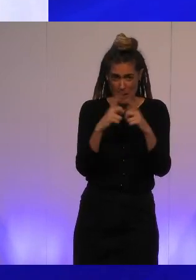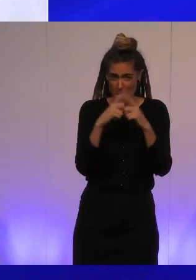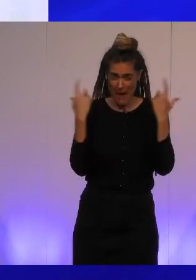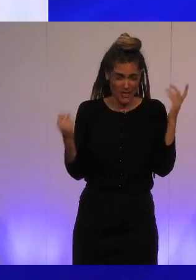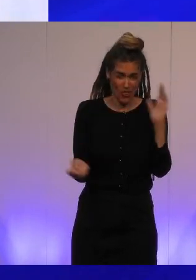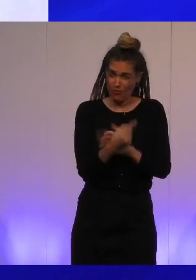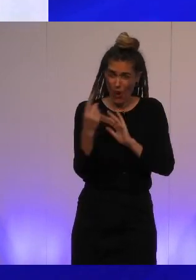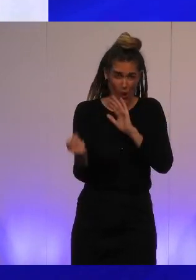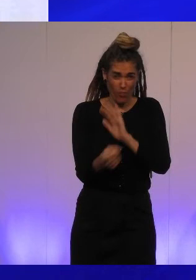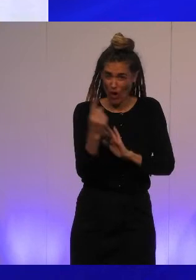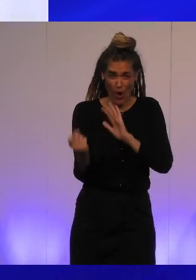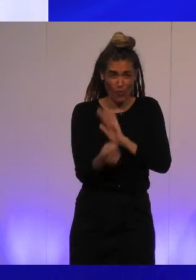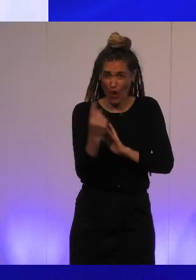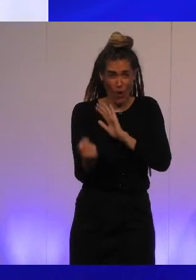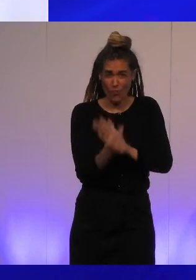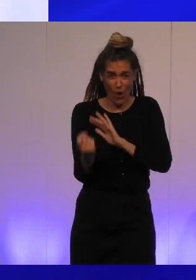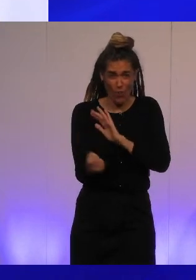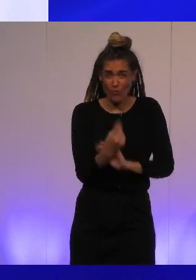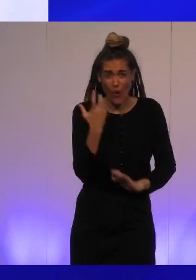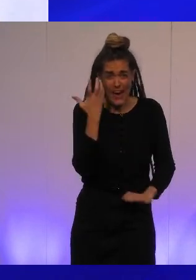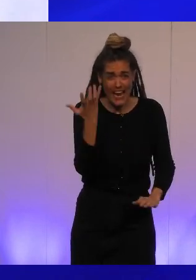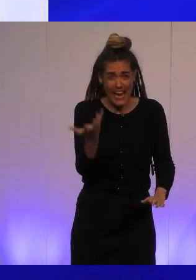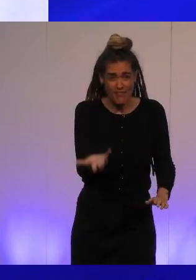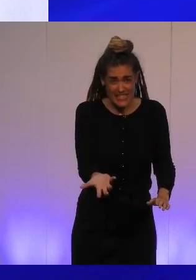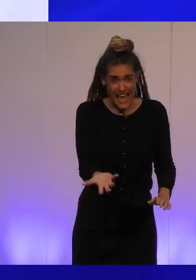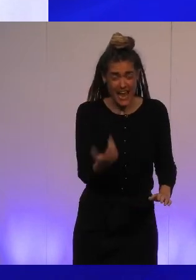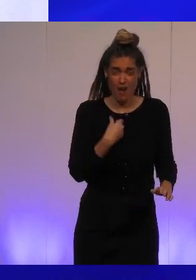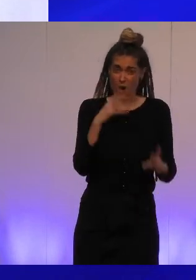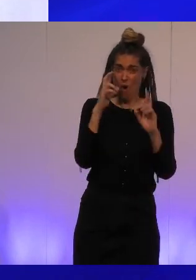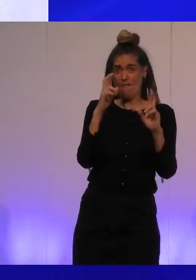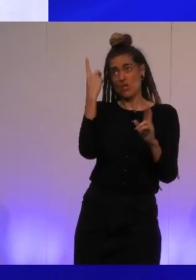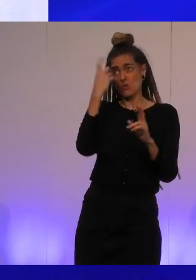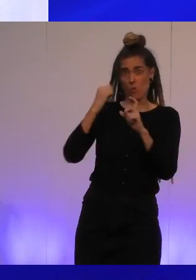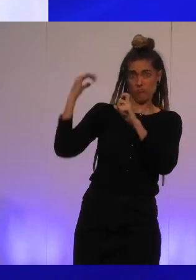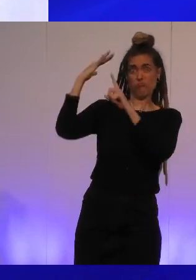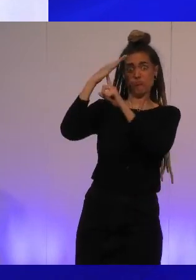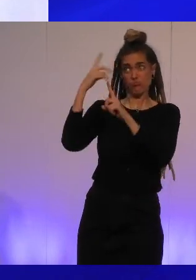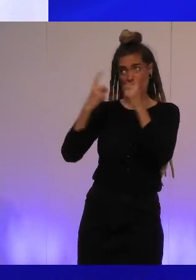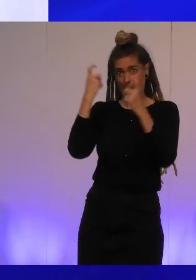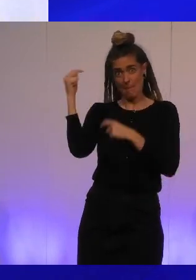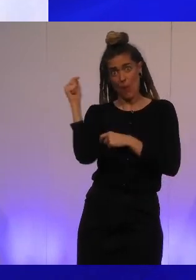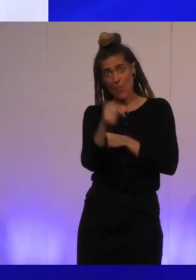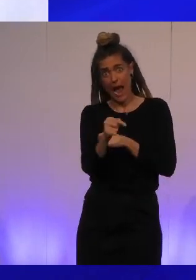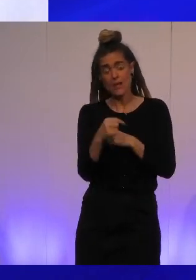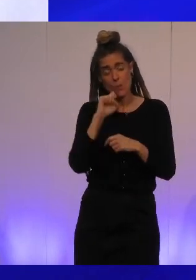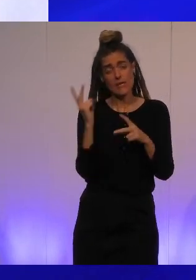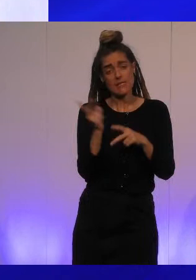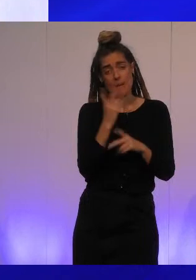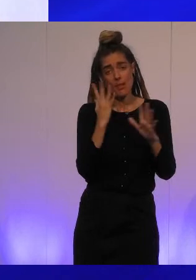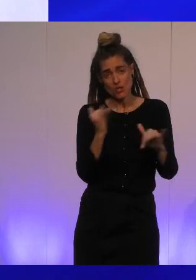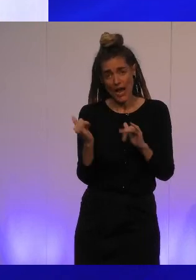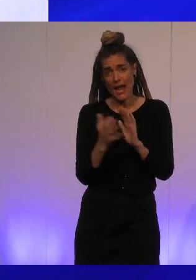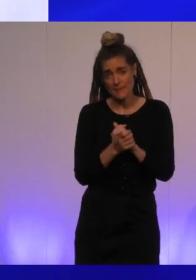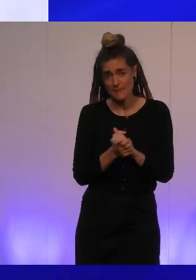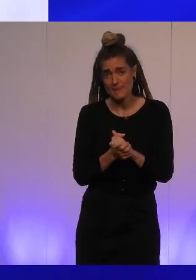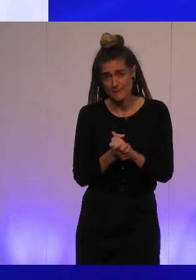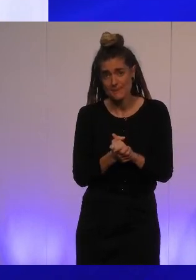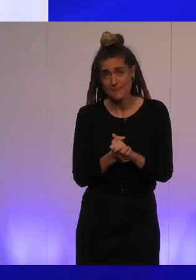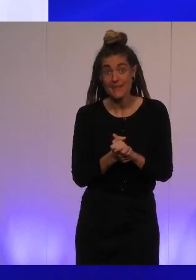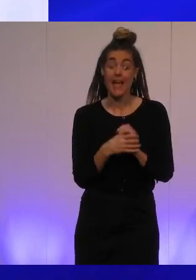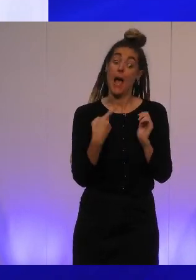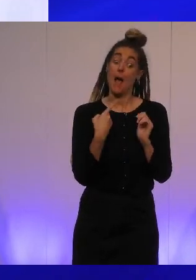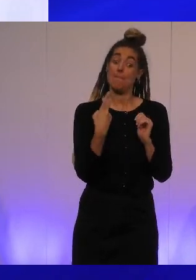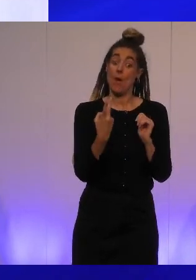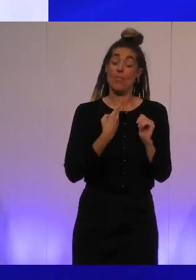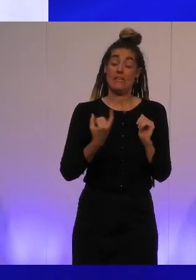day. I'm sure, I hope, someone centrally is considering that, but we'll do a double check. Very good. Now, we're both guilty of